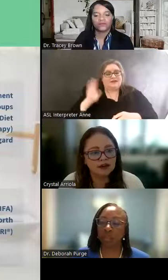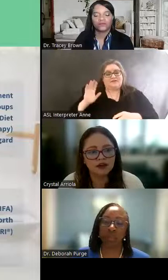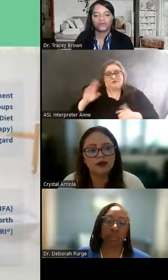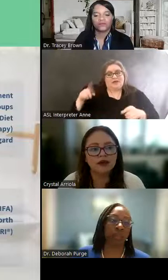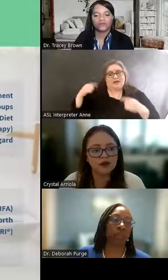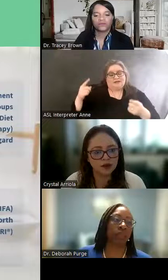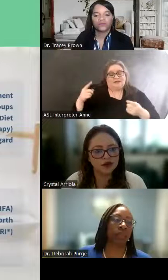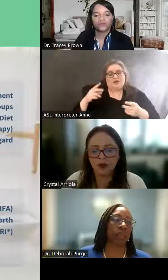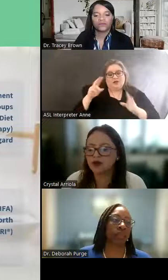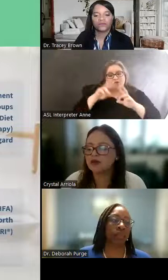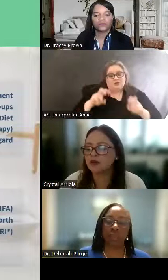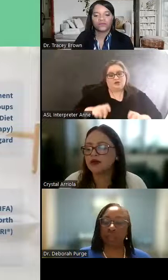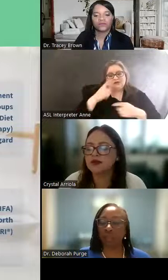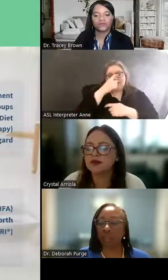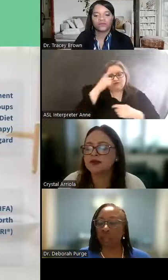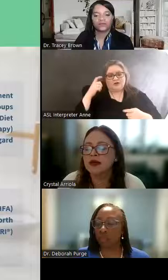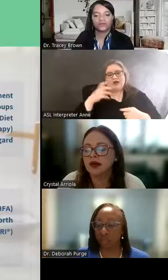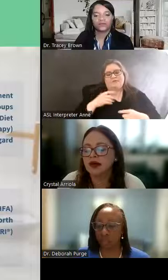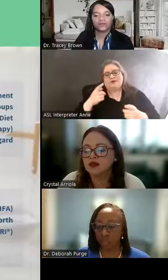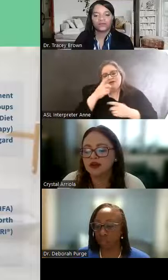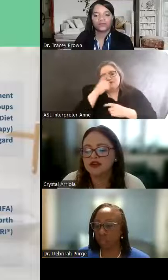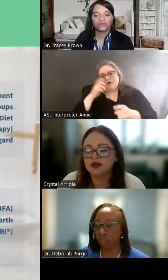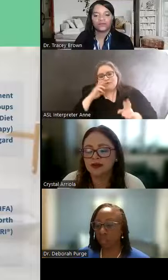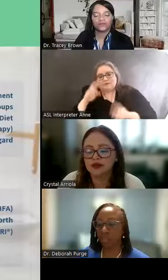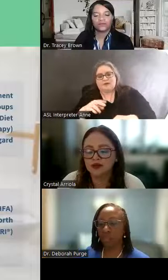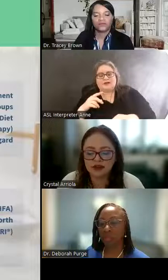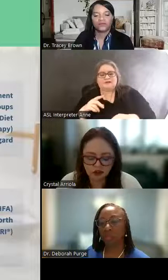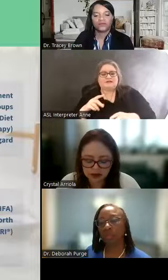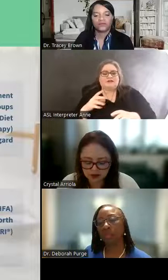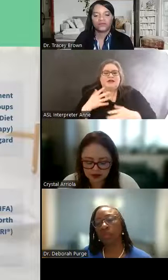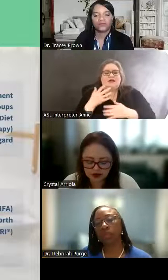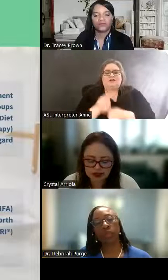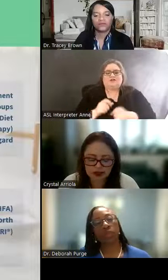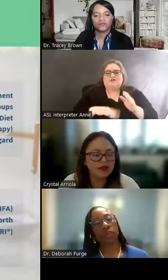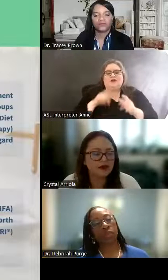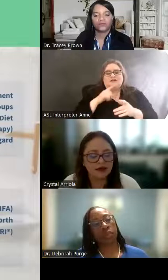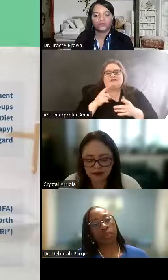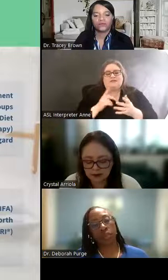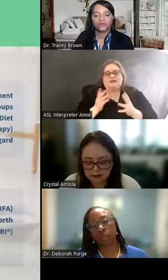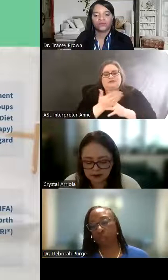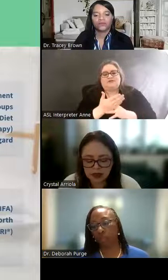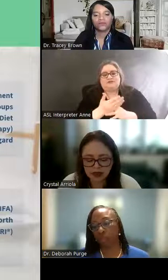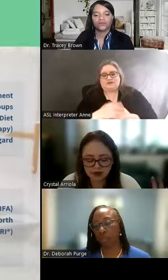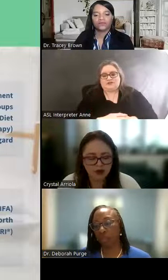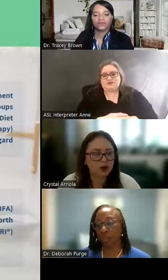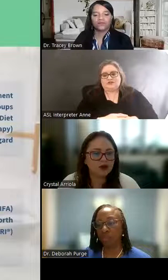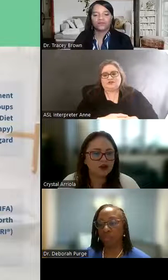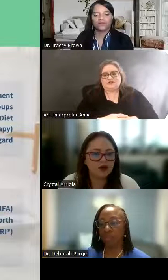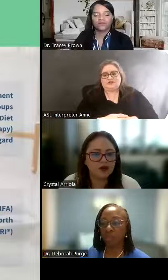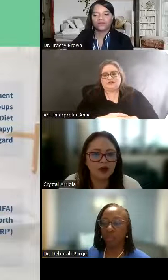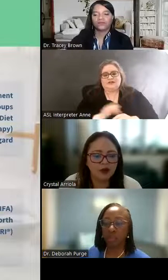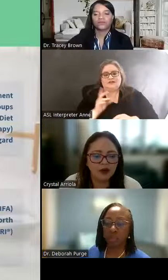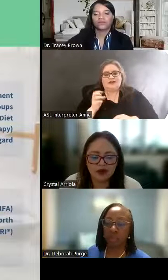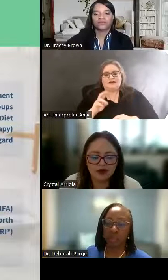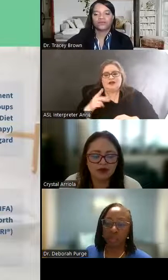and attachment and some of those trauma responses, as well as trust-based relational intervention that Dr. Purge and